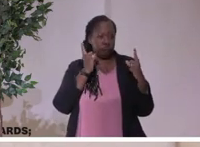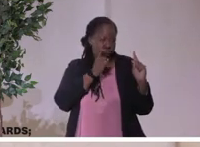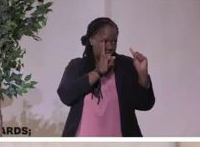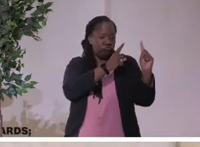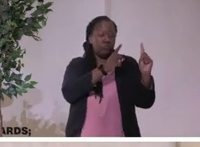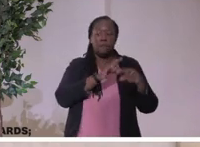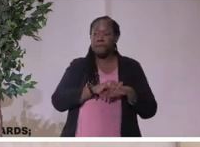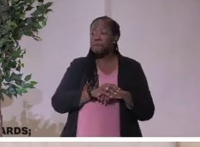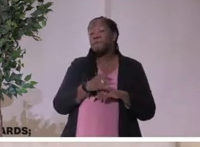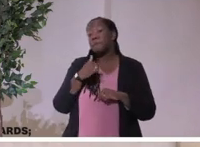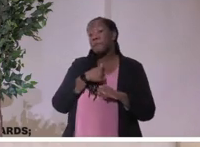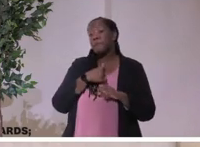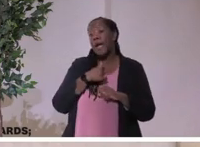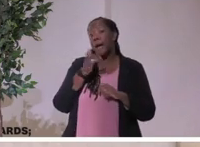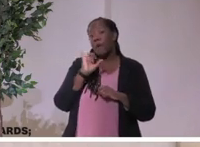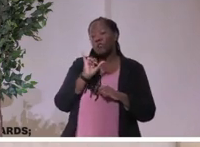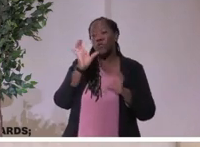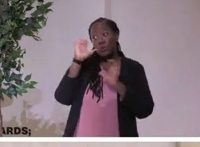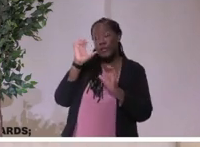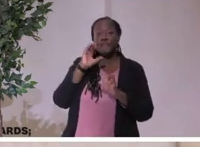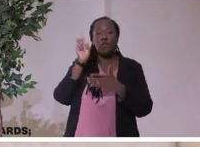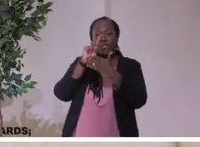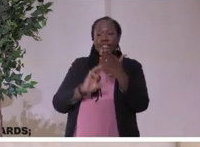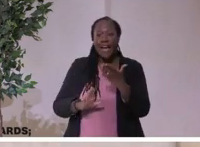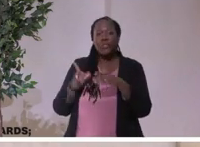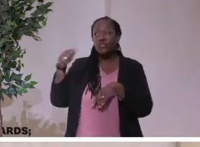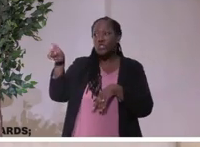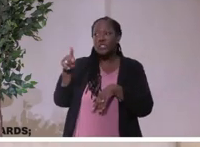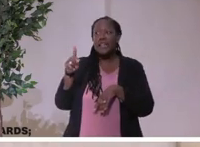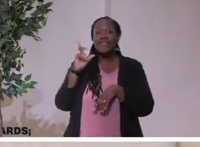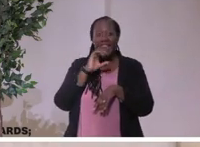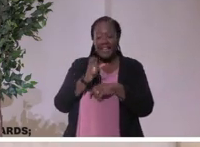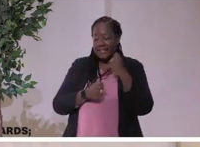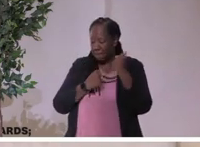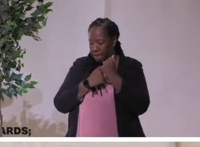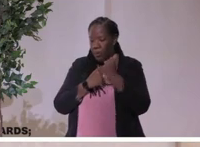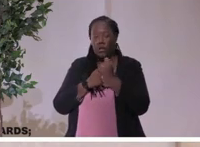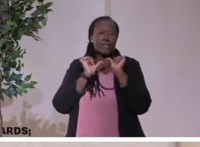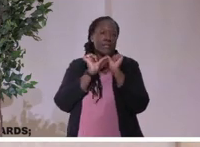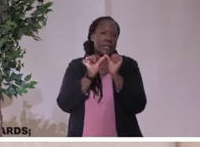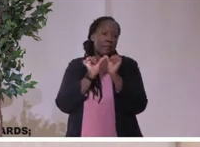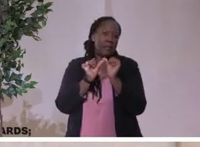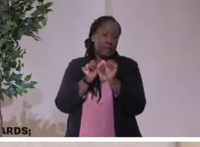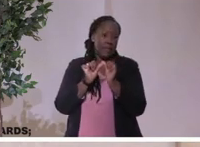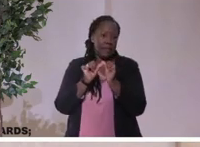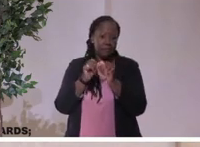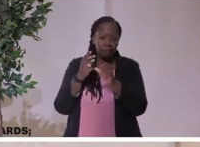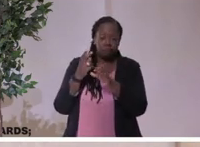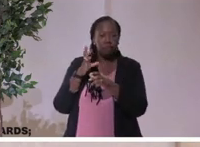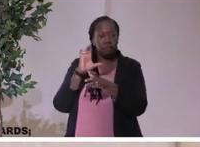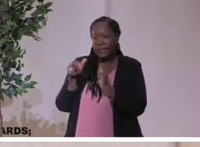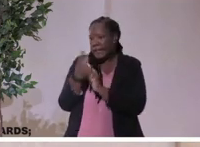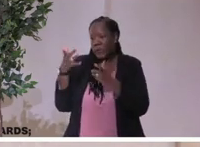I'm targeting looking for designers also supporting sustainability in any way. Some